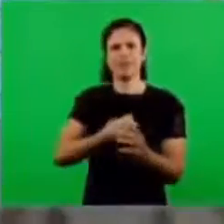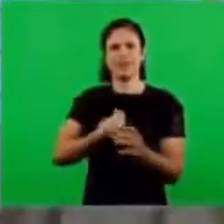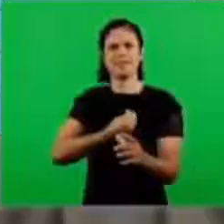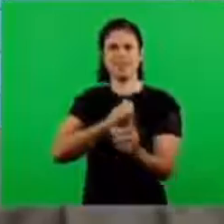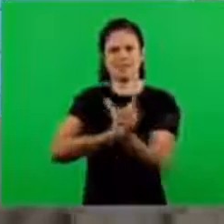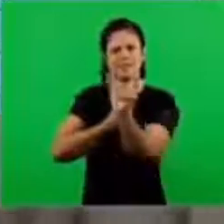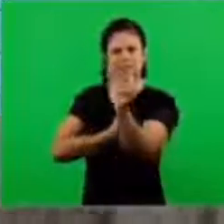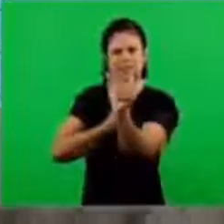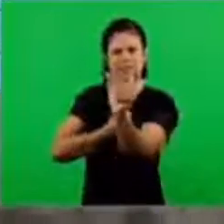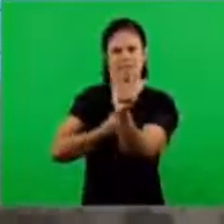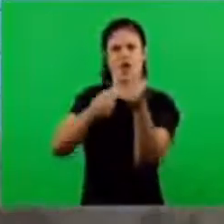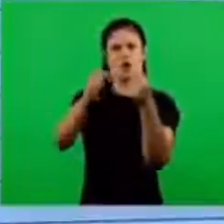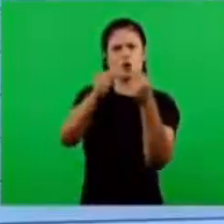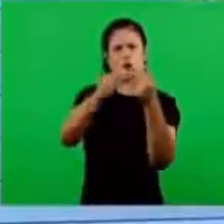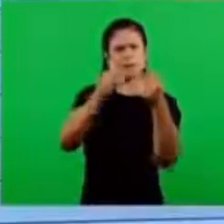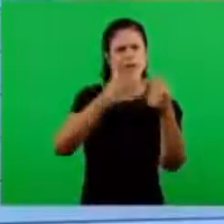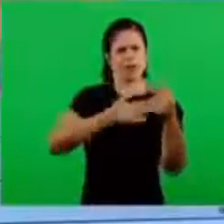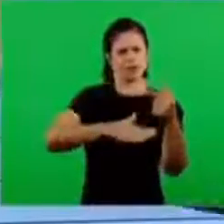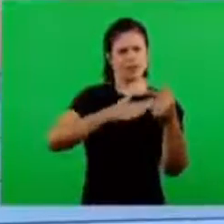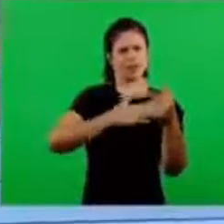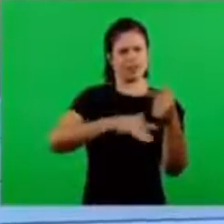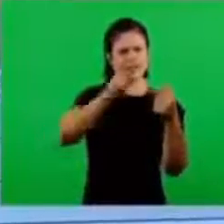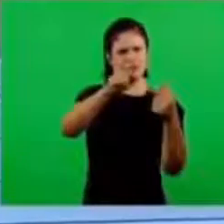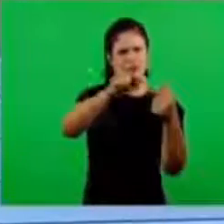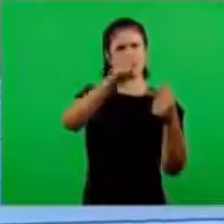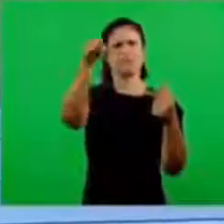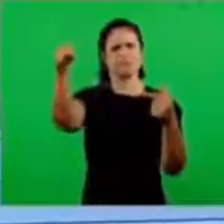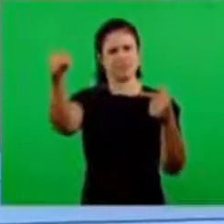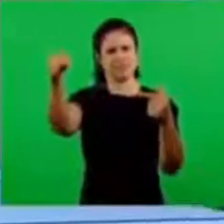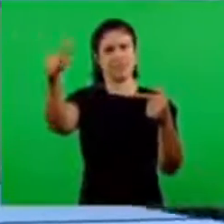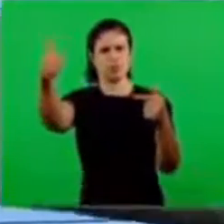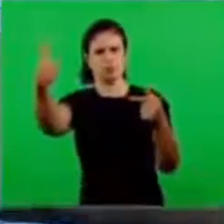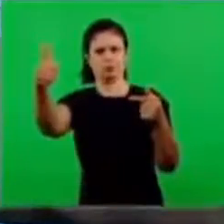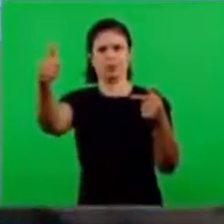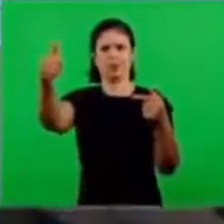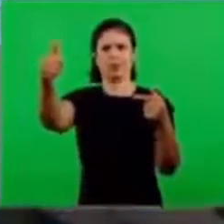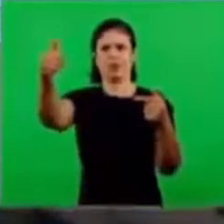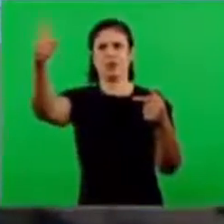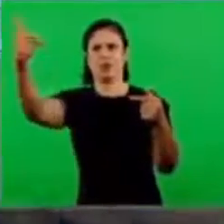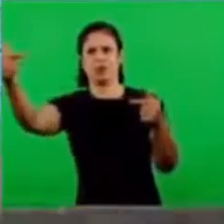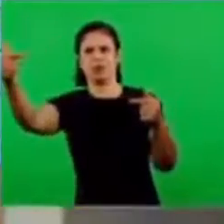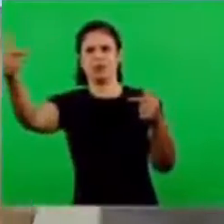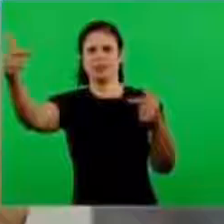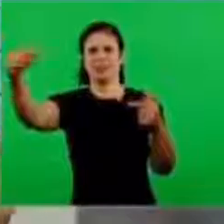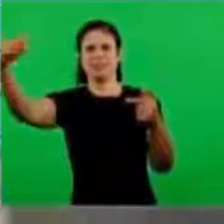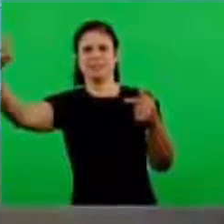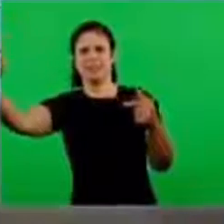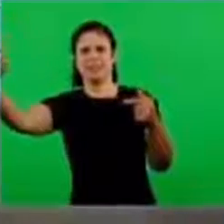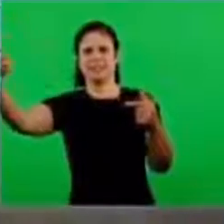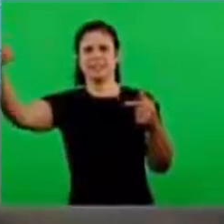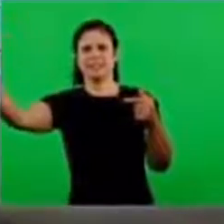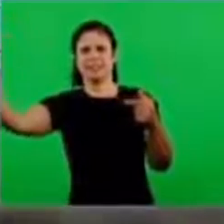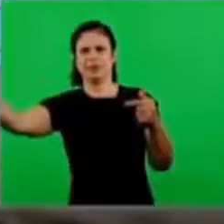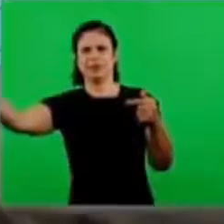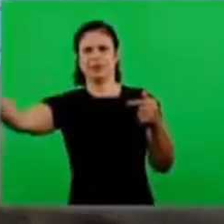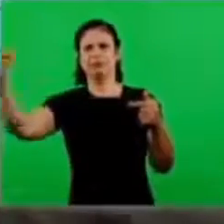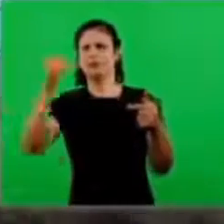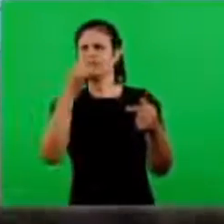one. Now resurrection is five. So let's go. We're going down. So now.